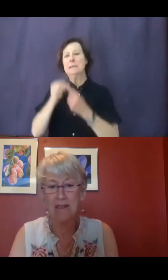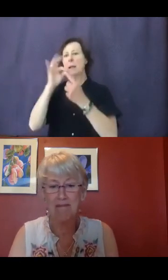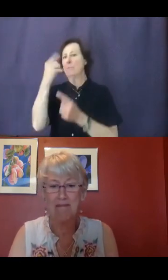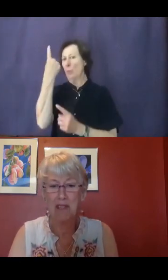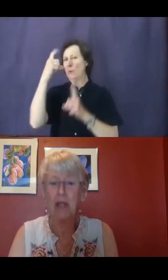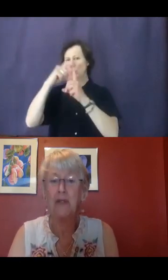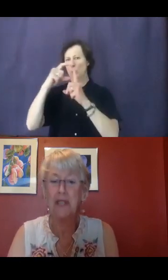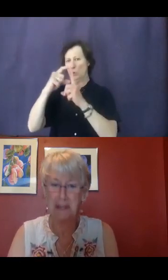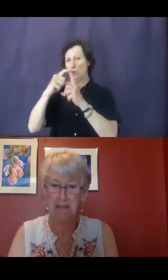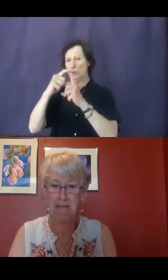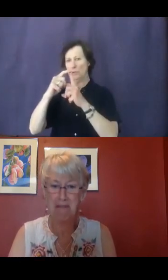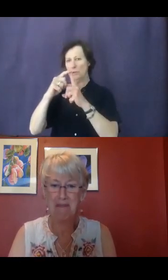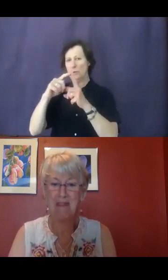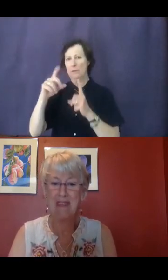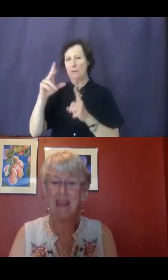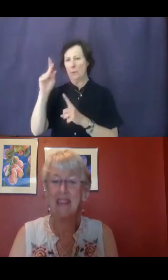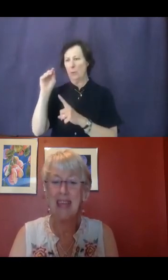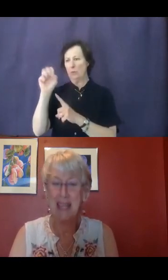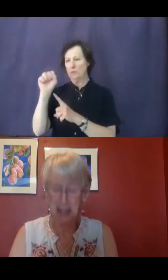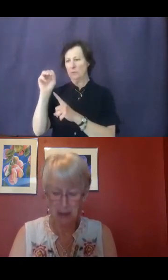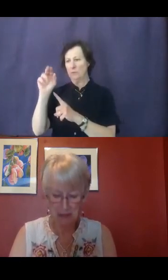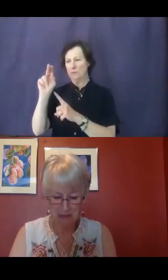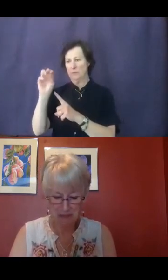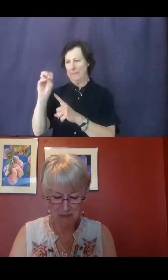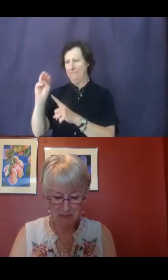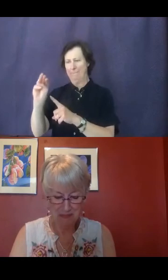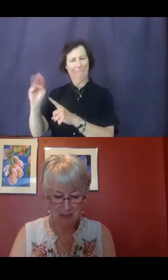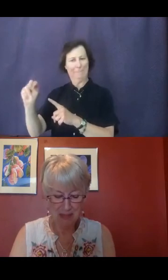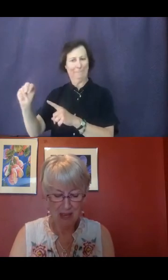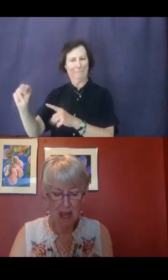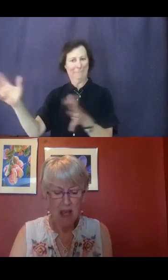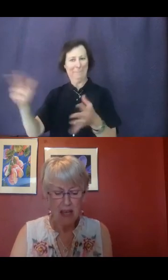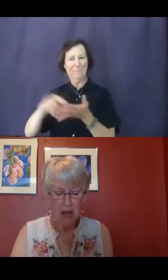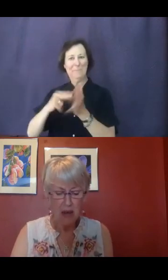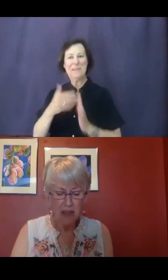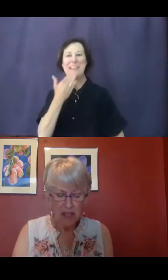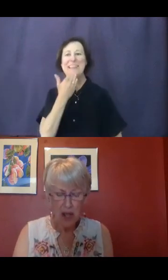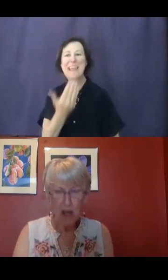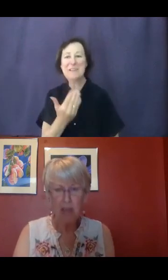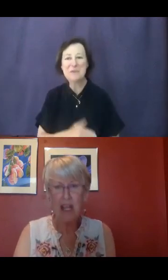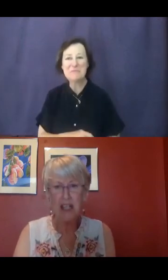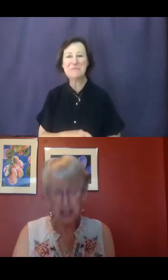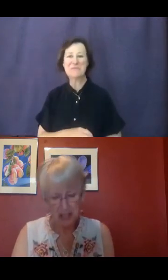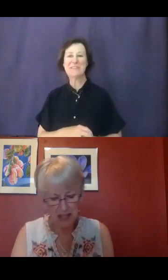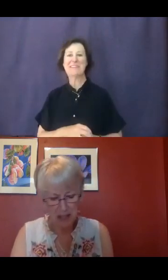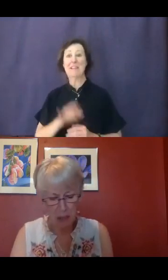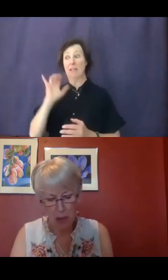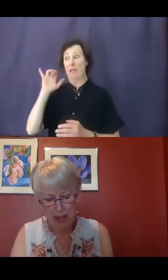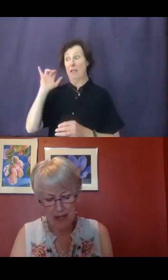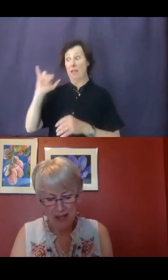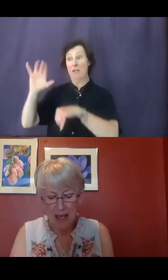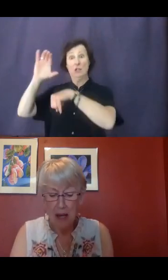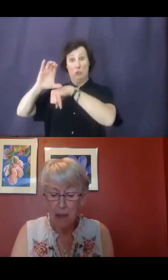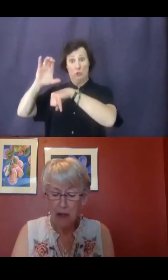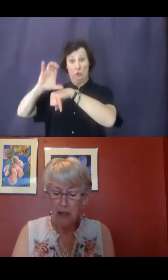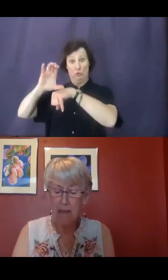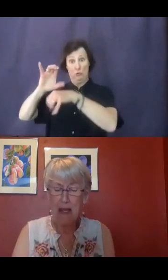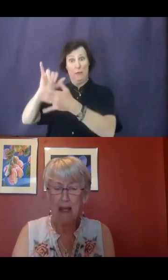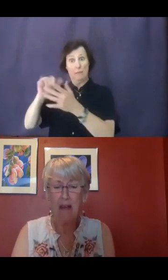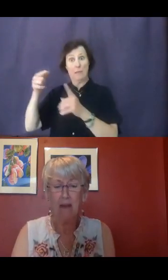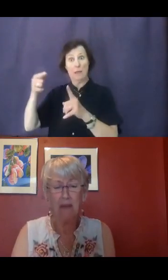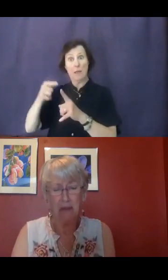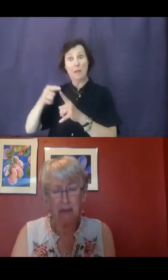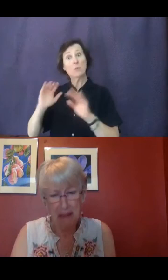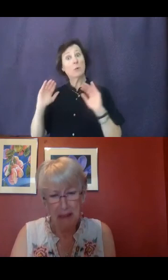word, köszönöm, thank you. Now, this congregation to this point appeared to